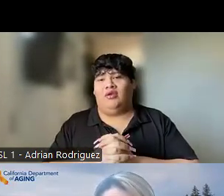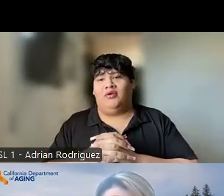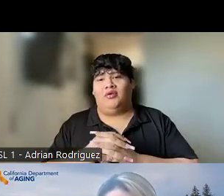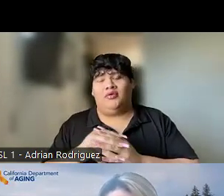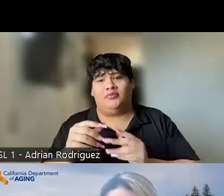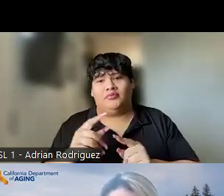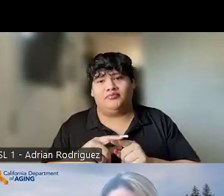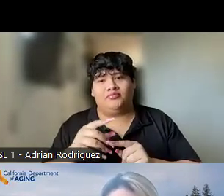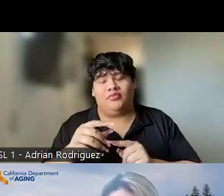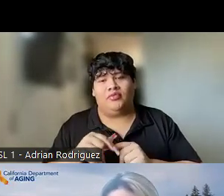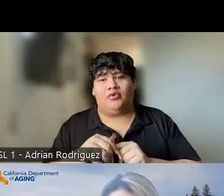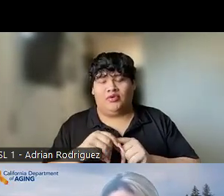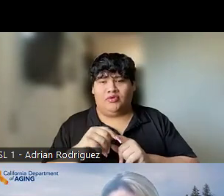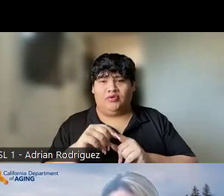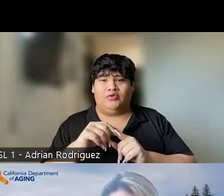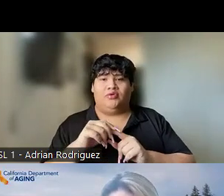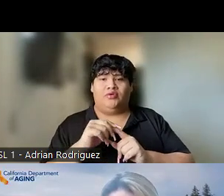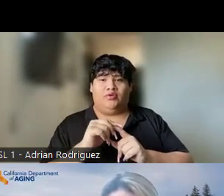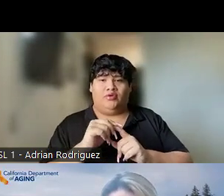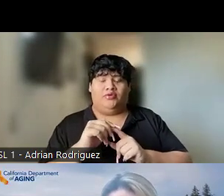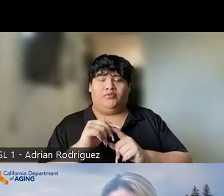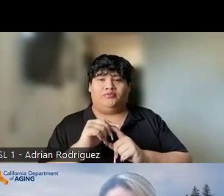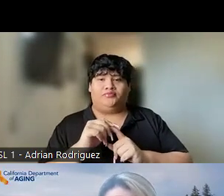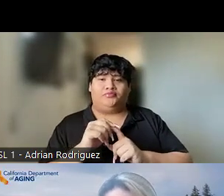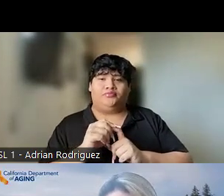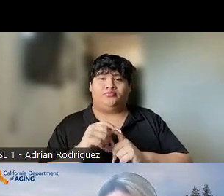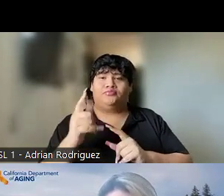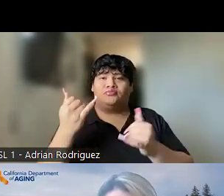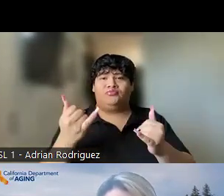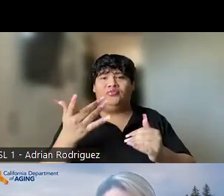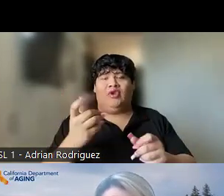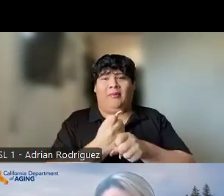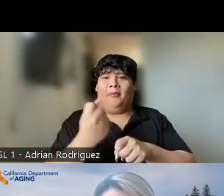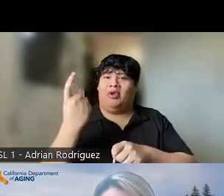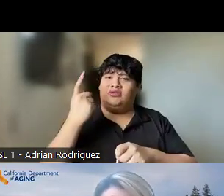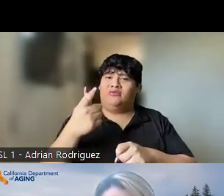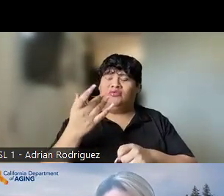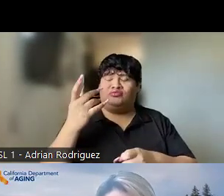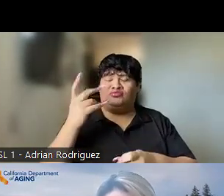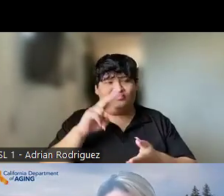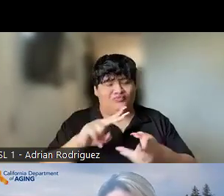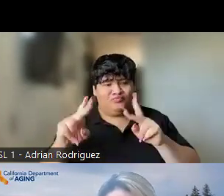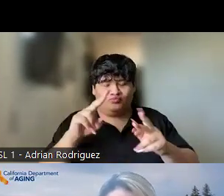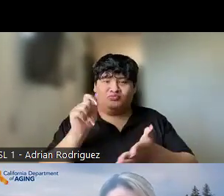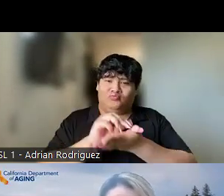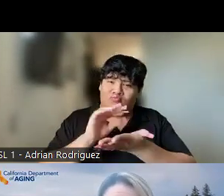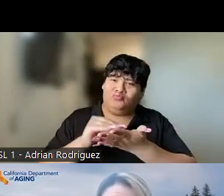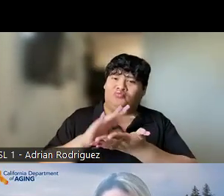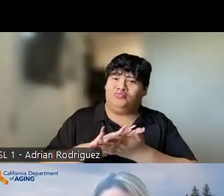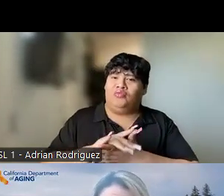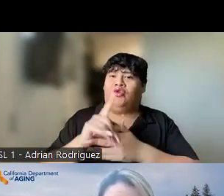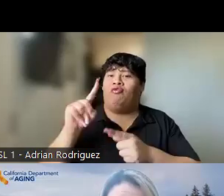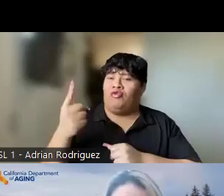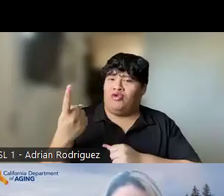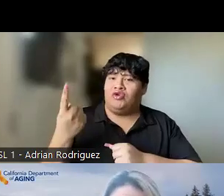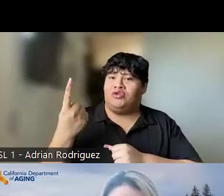Board, as well as our other stakeholder committees. So this past year, we have some notable accomplishments.